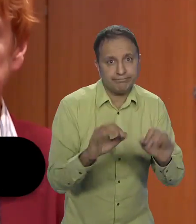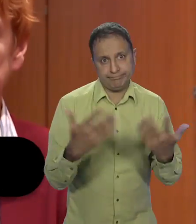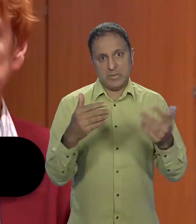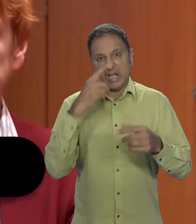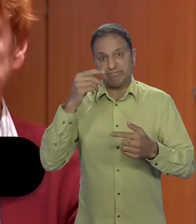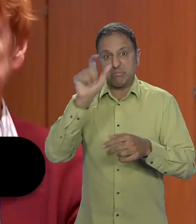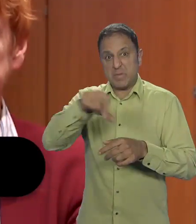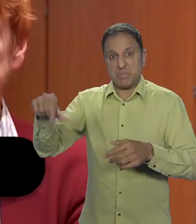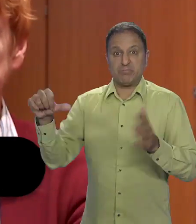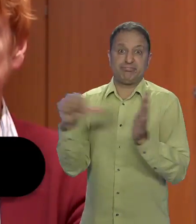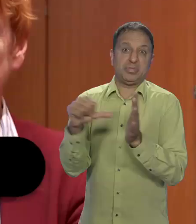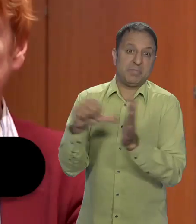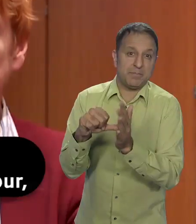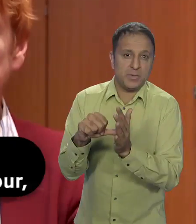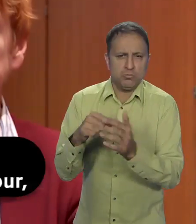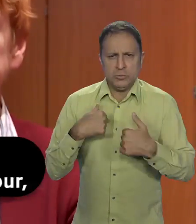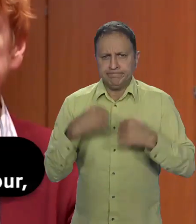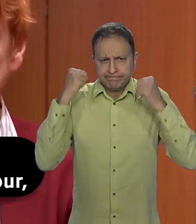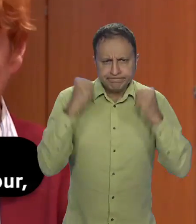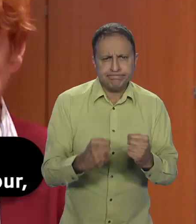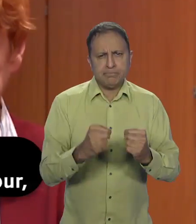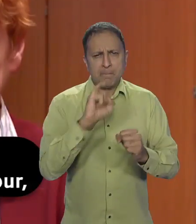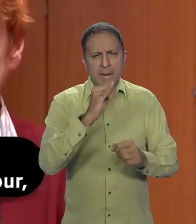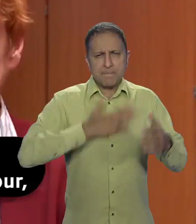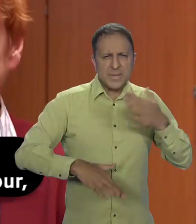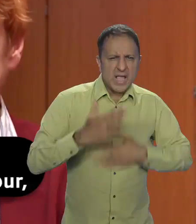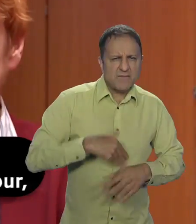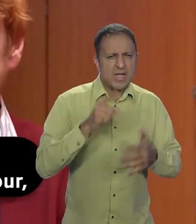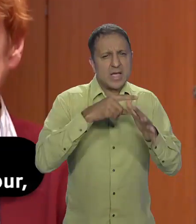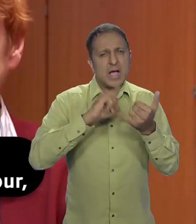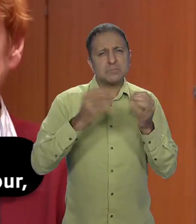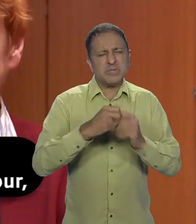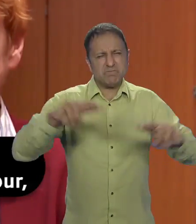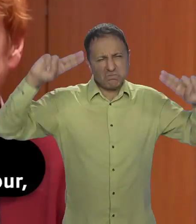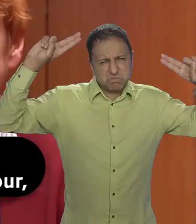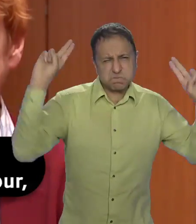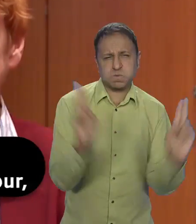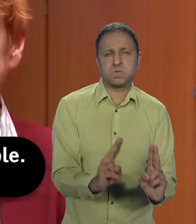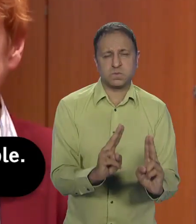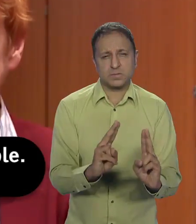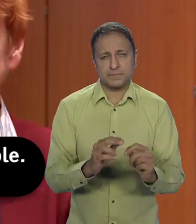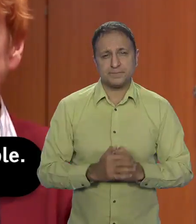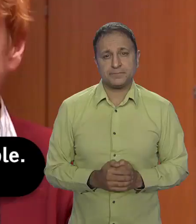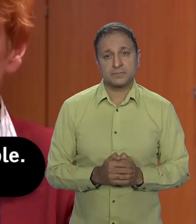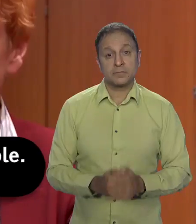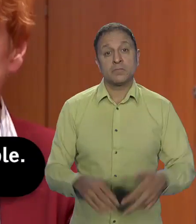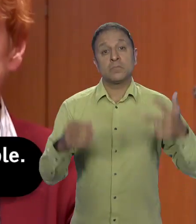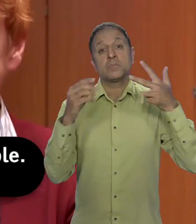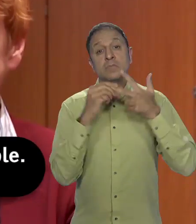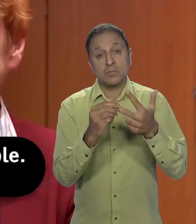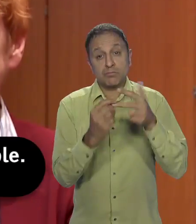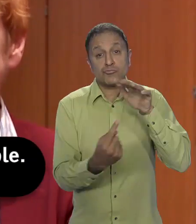effects on people and communities. We are determined to drive down antisocial behaviour, which is still a